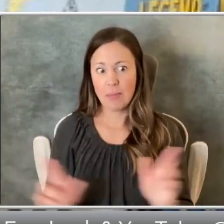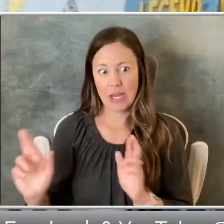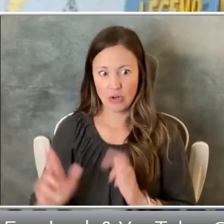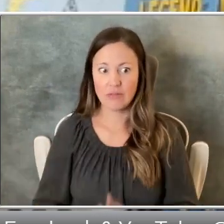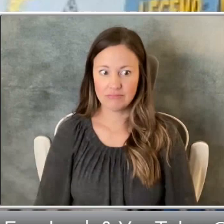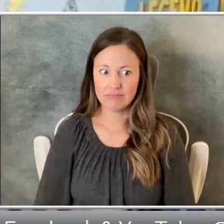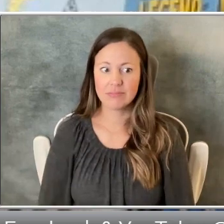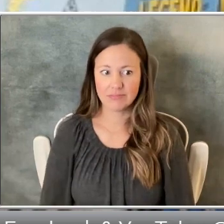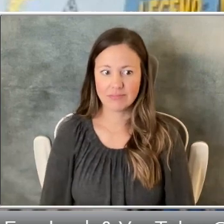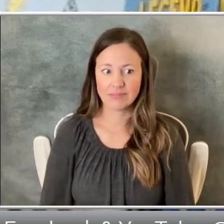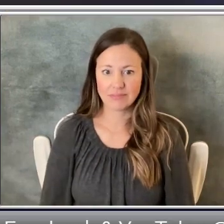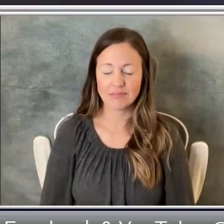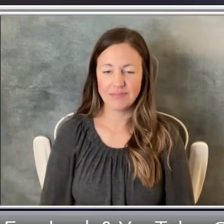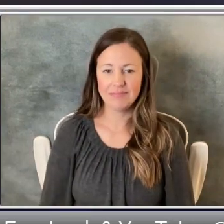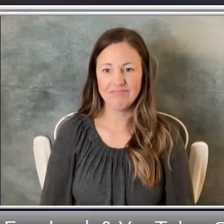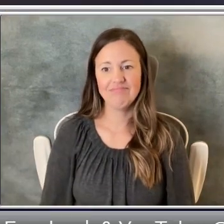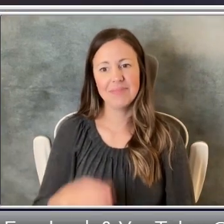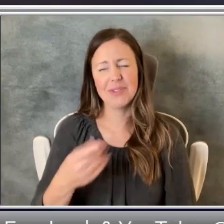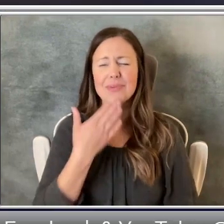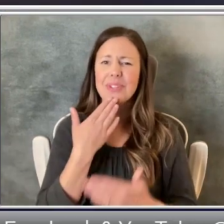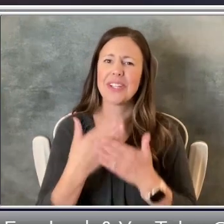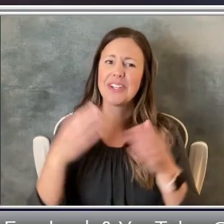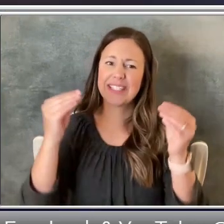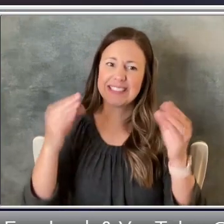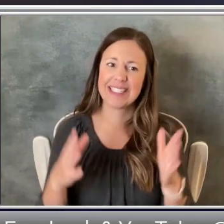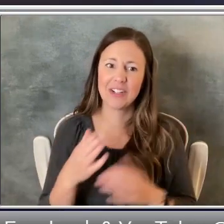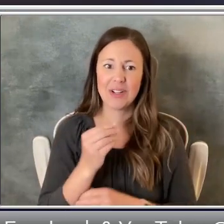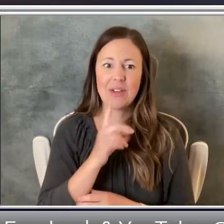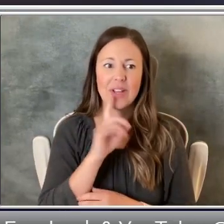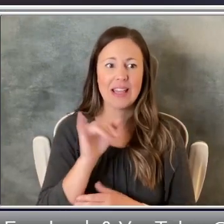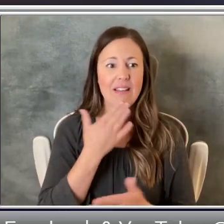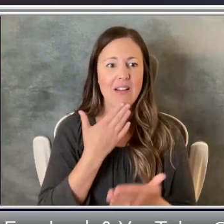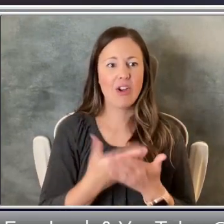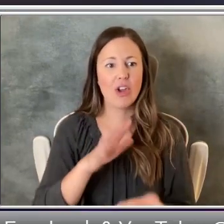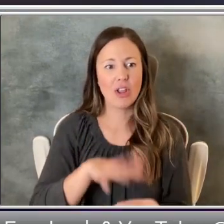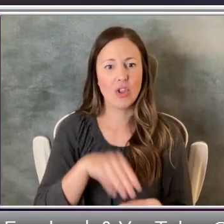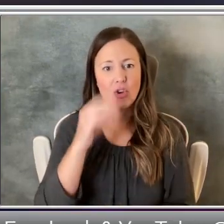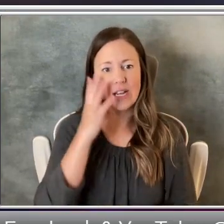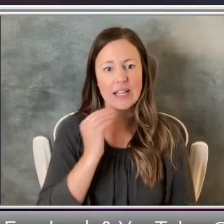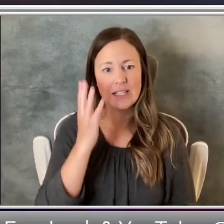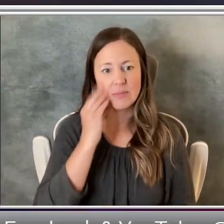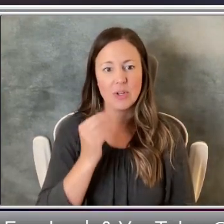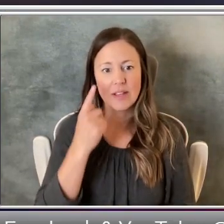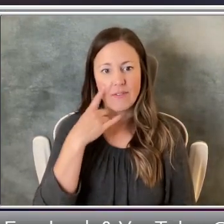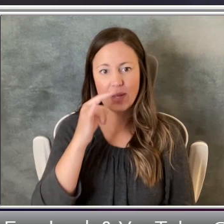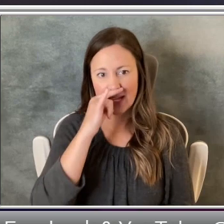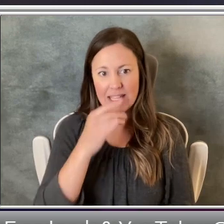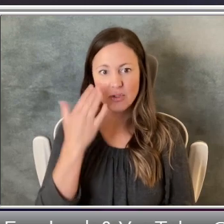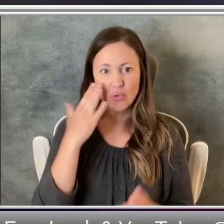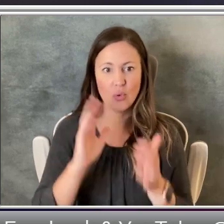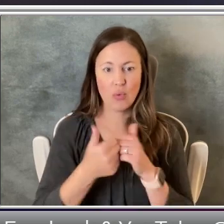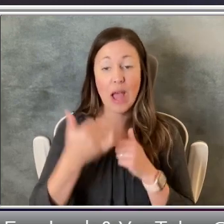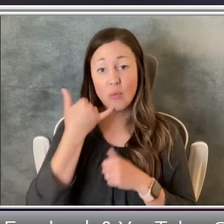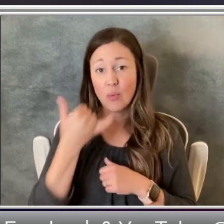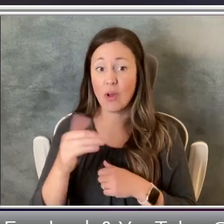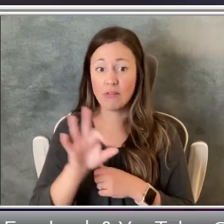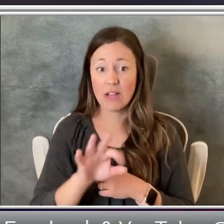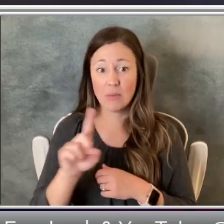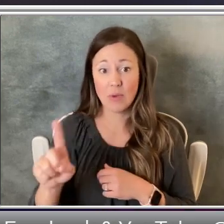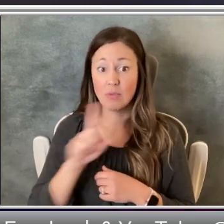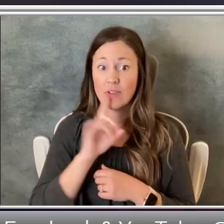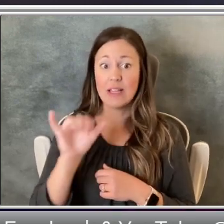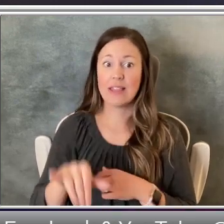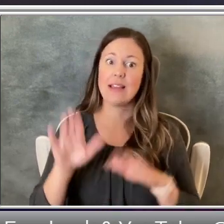suppose. You're such a good teacher, and that's such a good learning experience for the kids to know how to call 911. That's